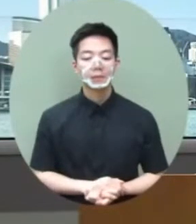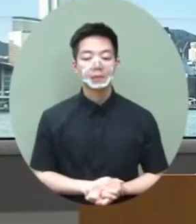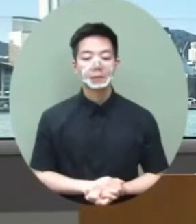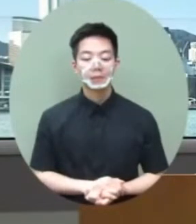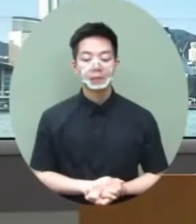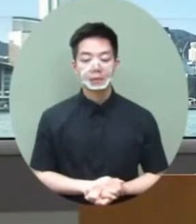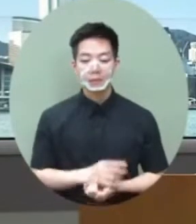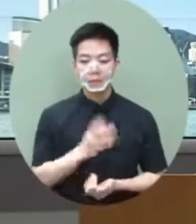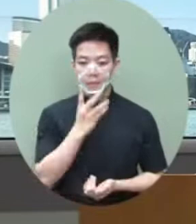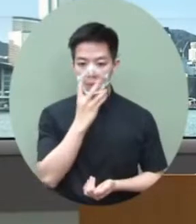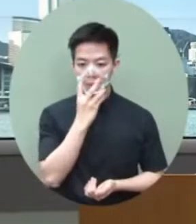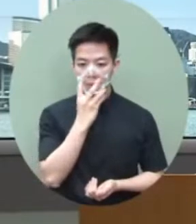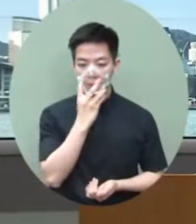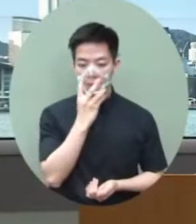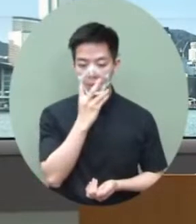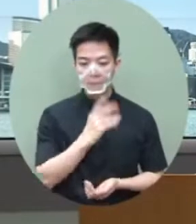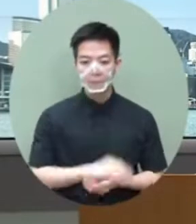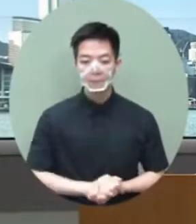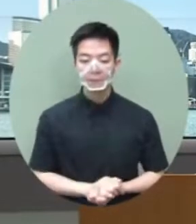Right, I'm sorry.